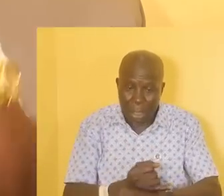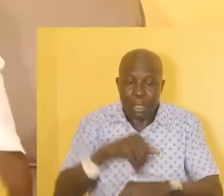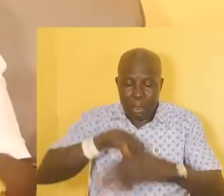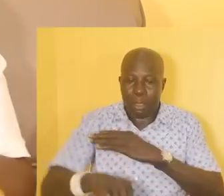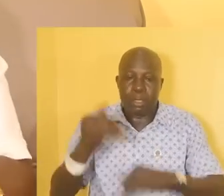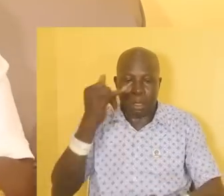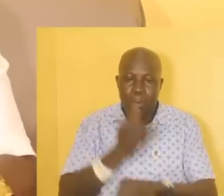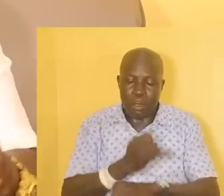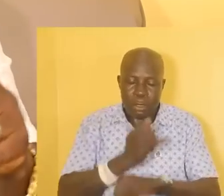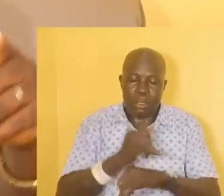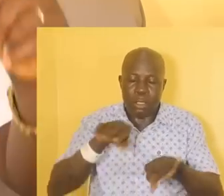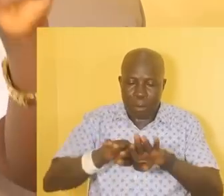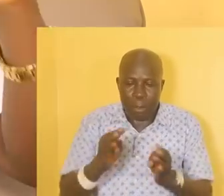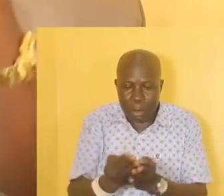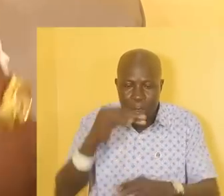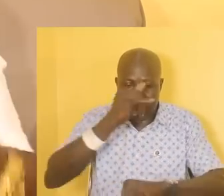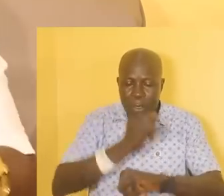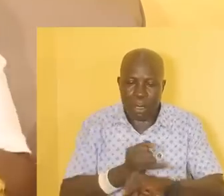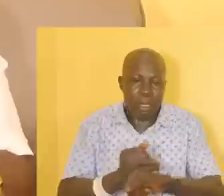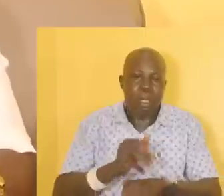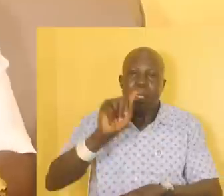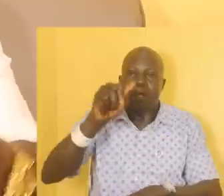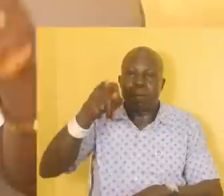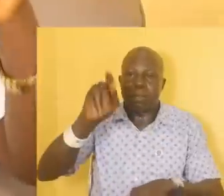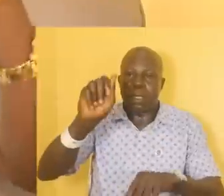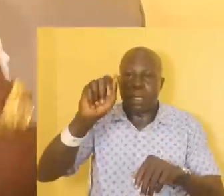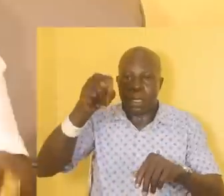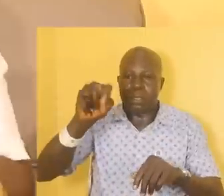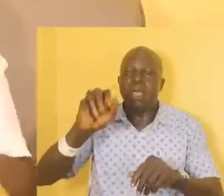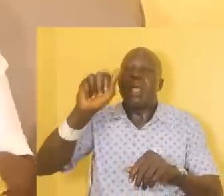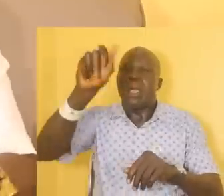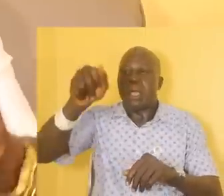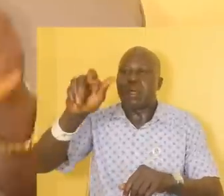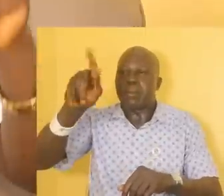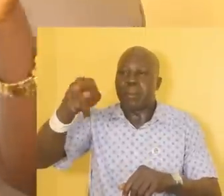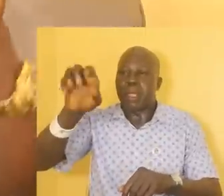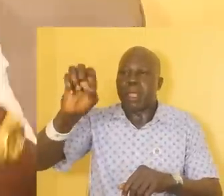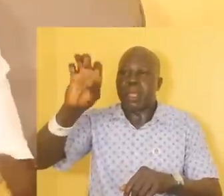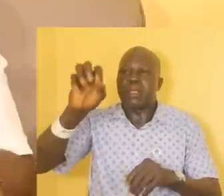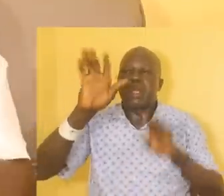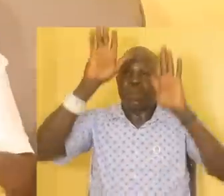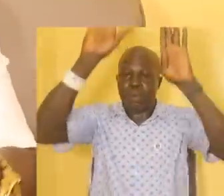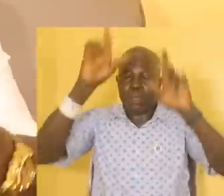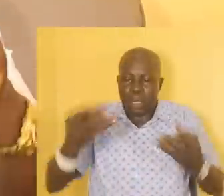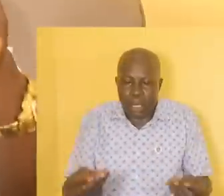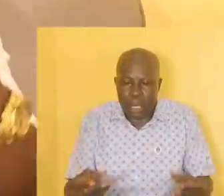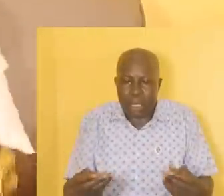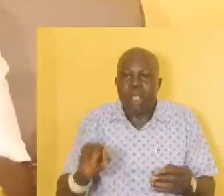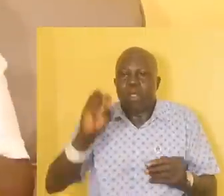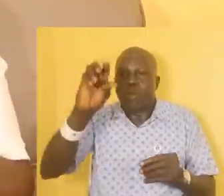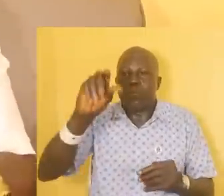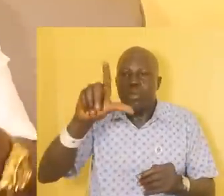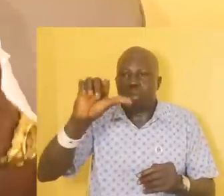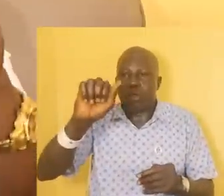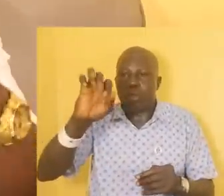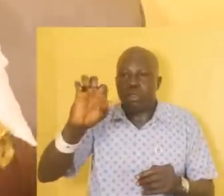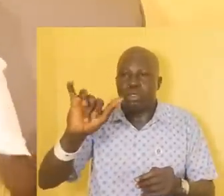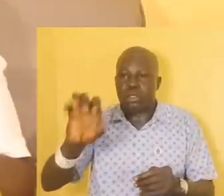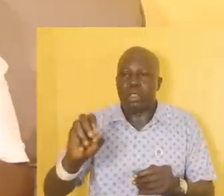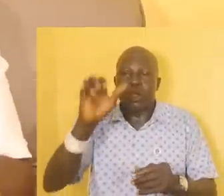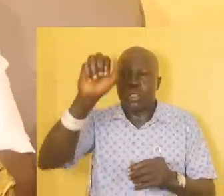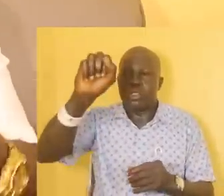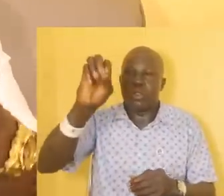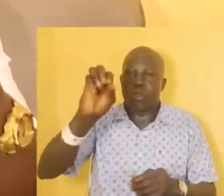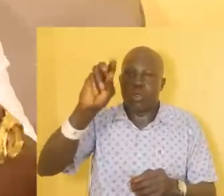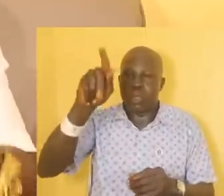don't want no bad dog. All the branches in the bad dog. Pata new. Apata. Apete. Apete. Wonderland. Wonderland. Oluloyo. Oluloyo. Soka.